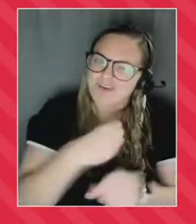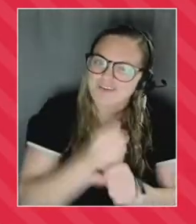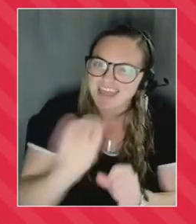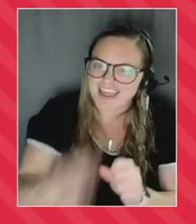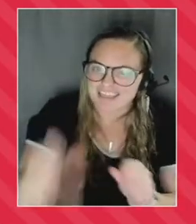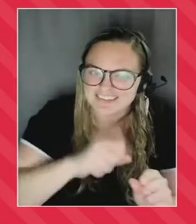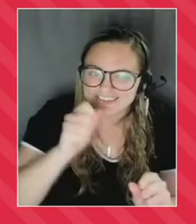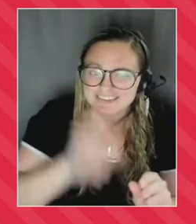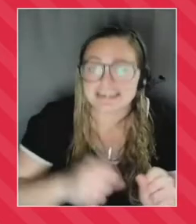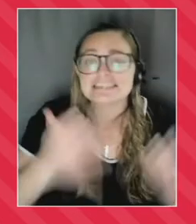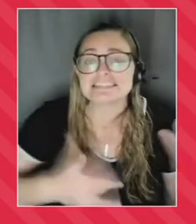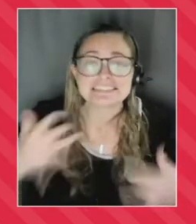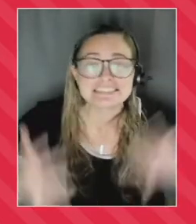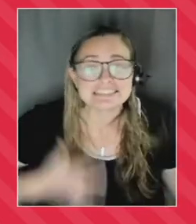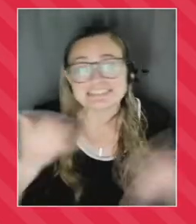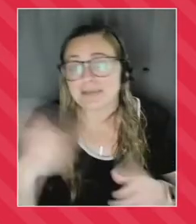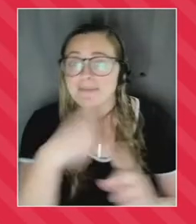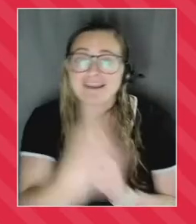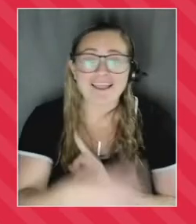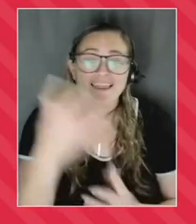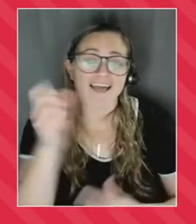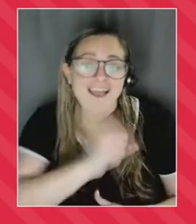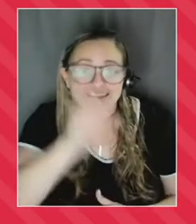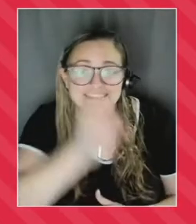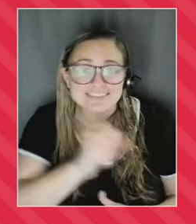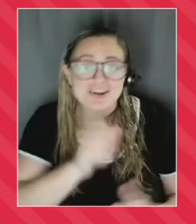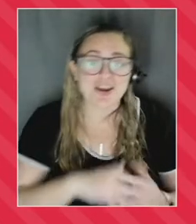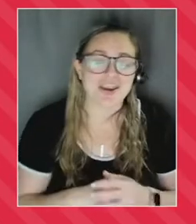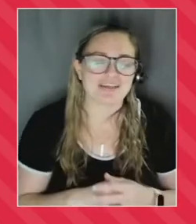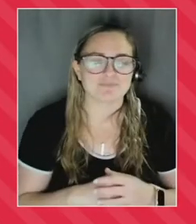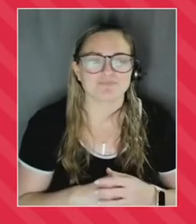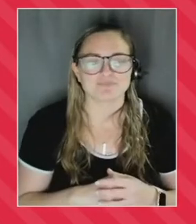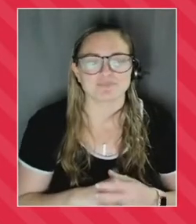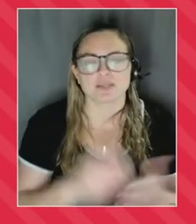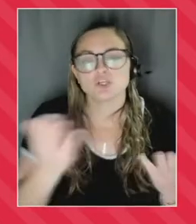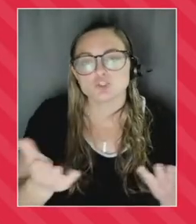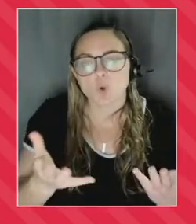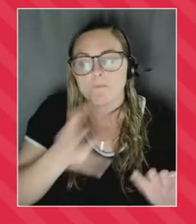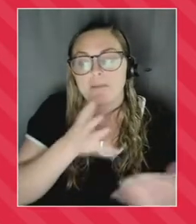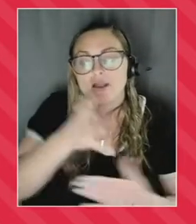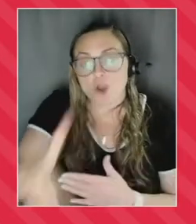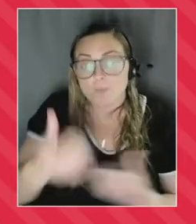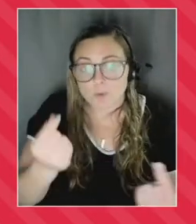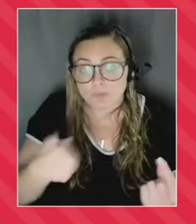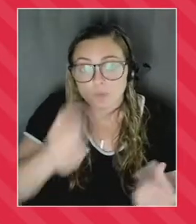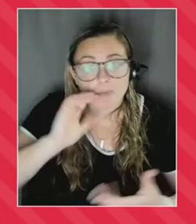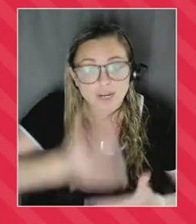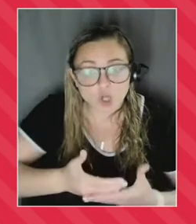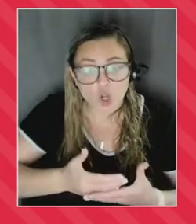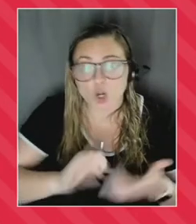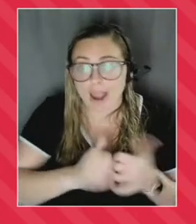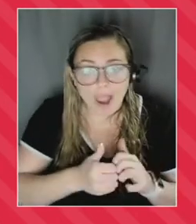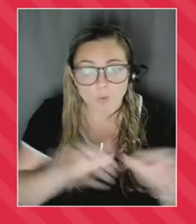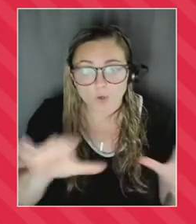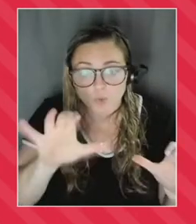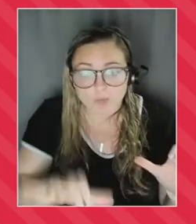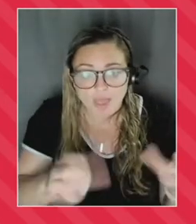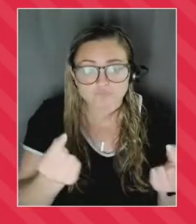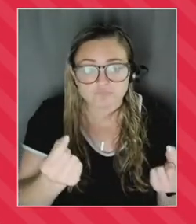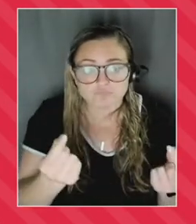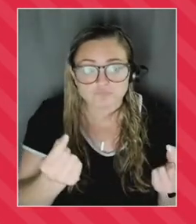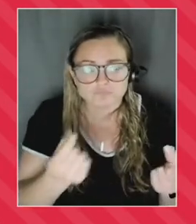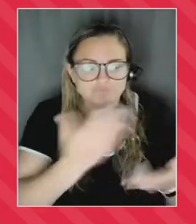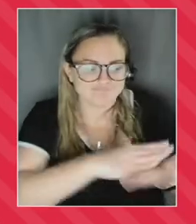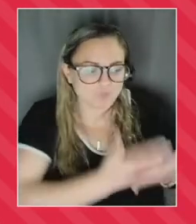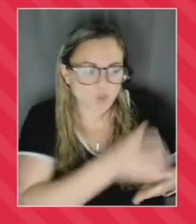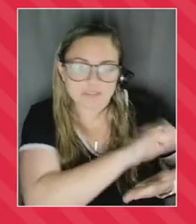banana ice cream! I want to pass what my grandmothers did to my daughter. And the way I do that is by making the food that she sees me